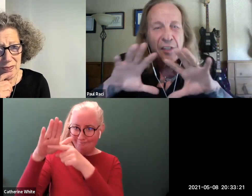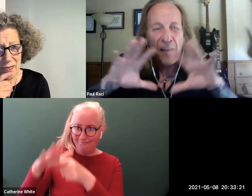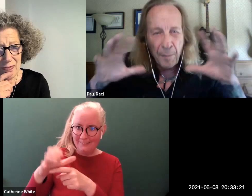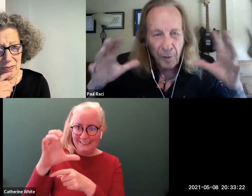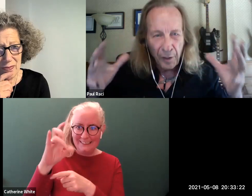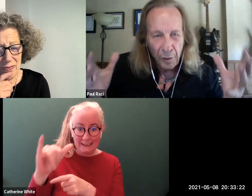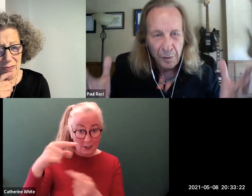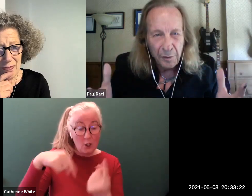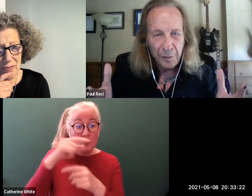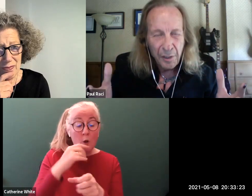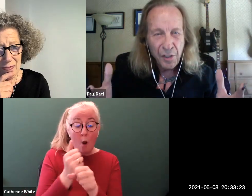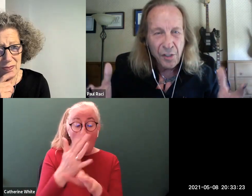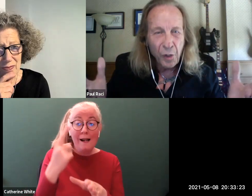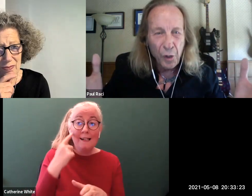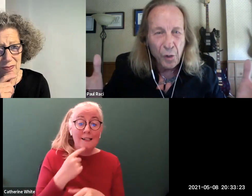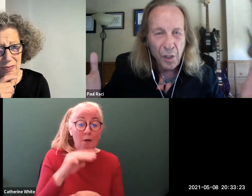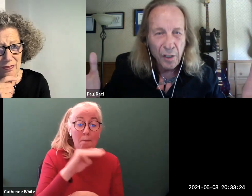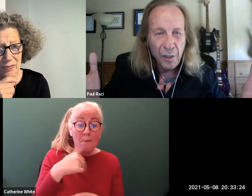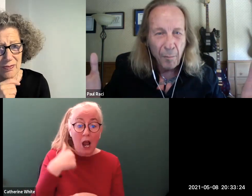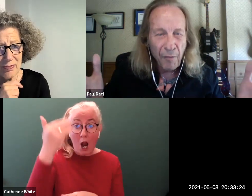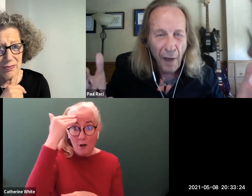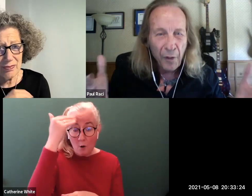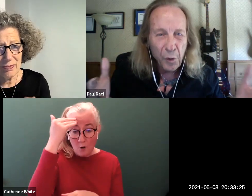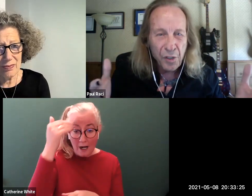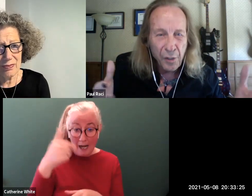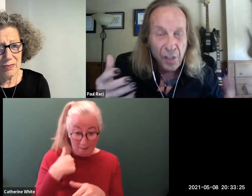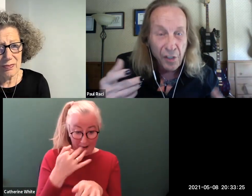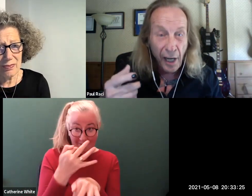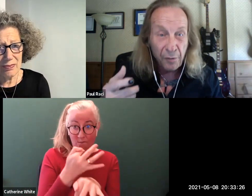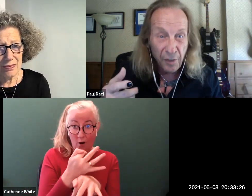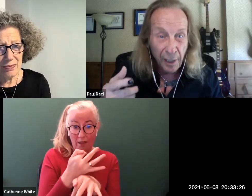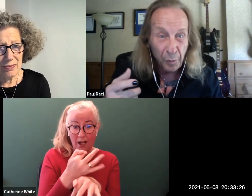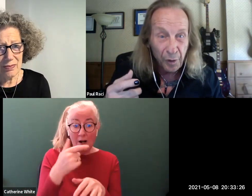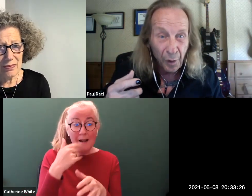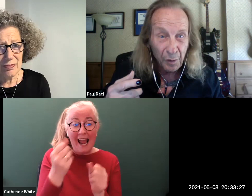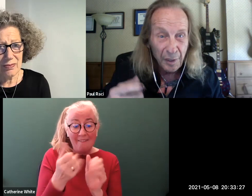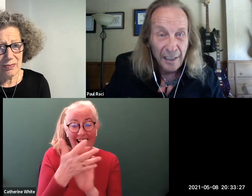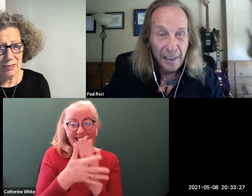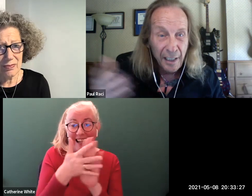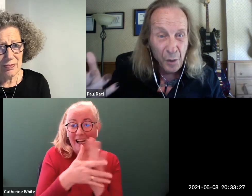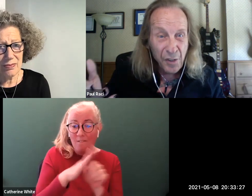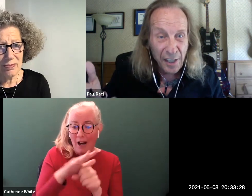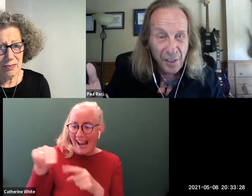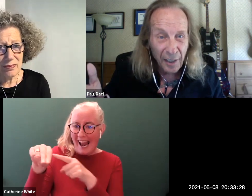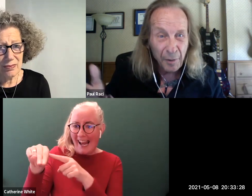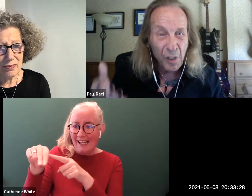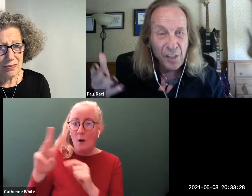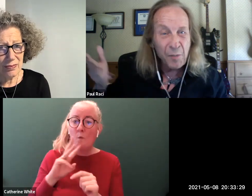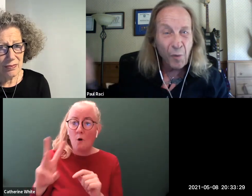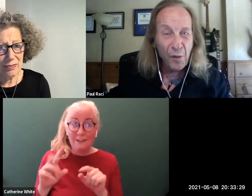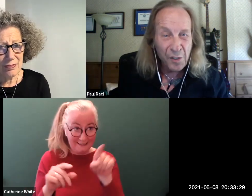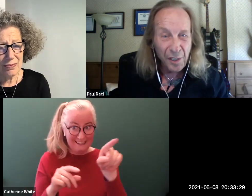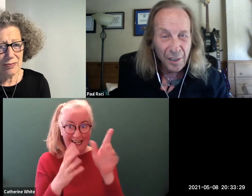the deaf people I knew still used, my father used, there's a sign for the N word, He used that sign because